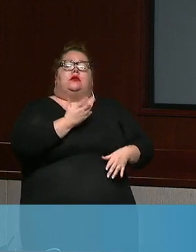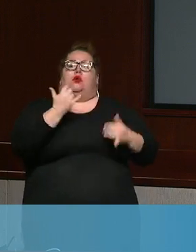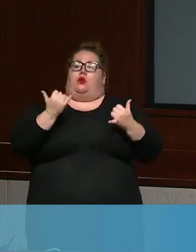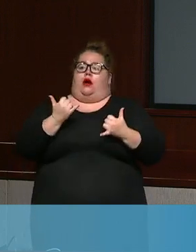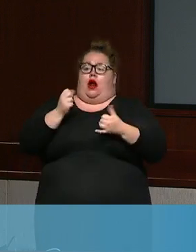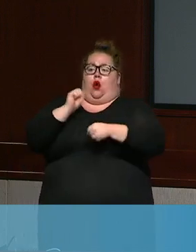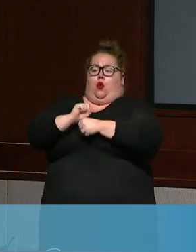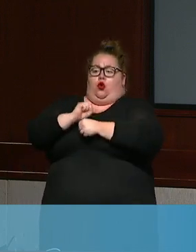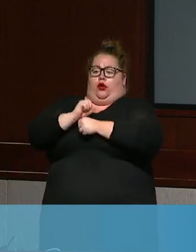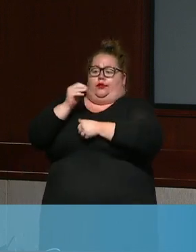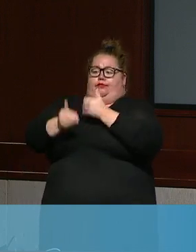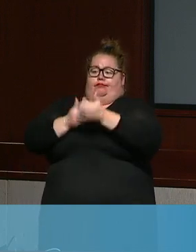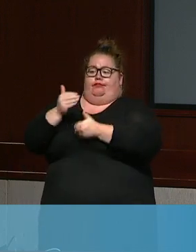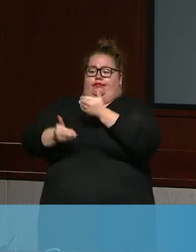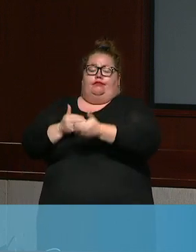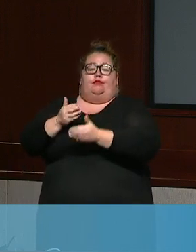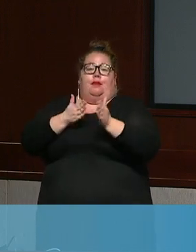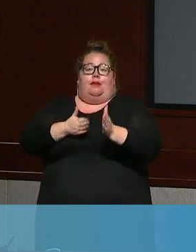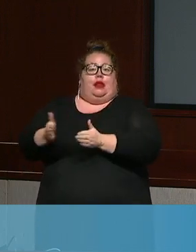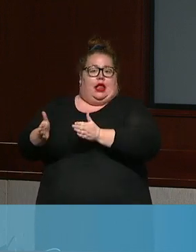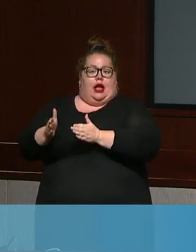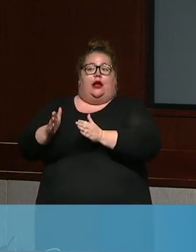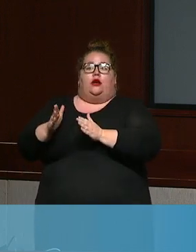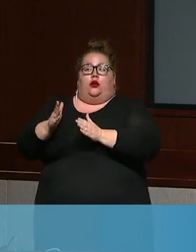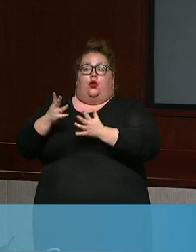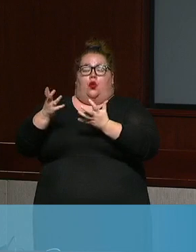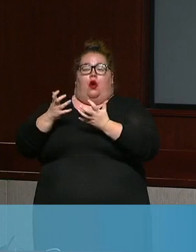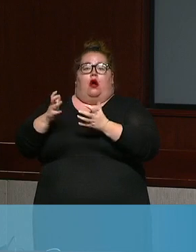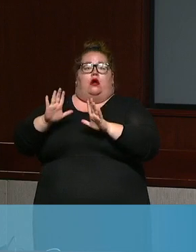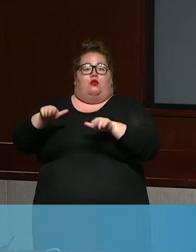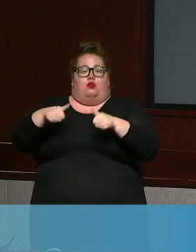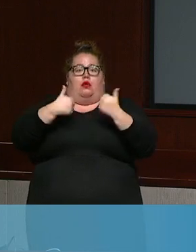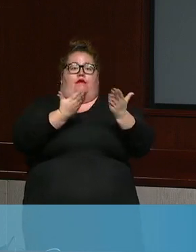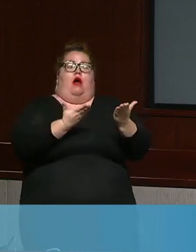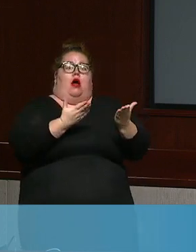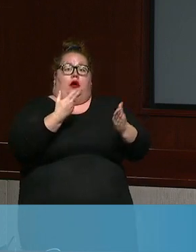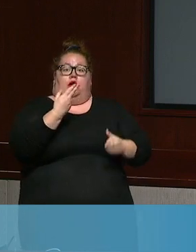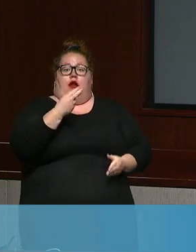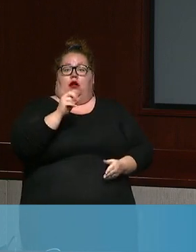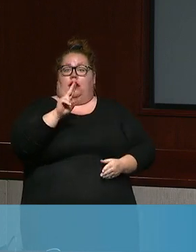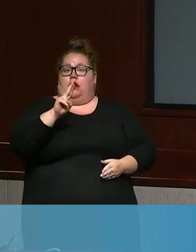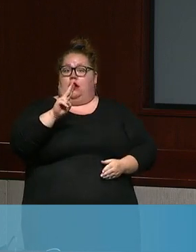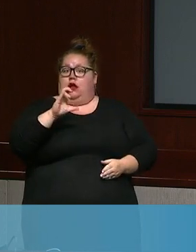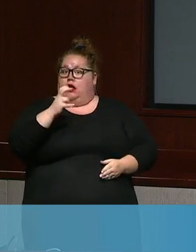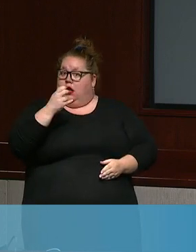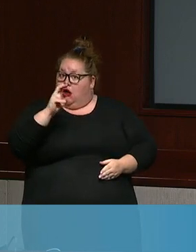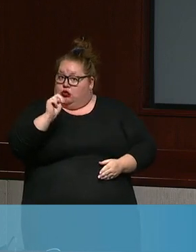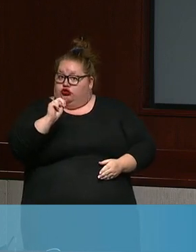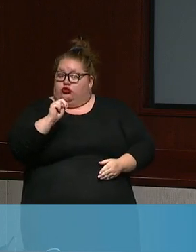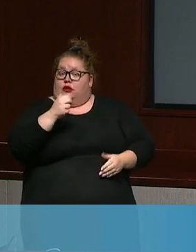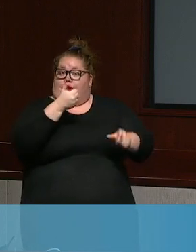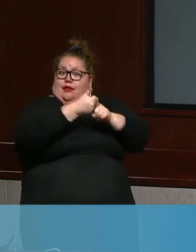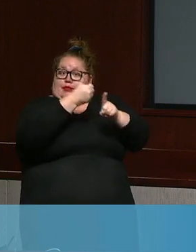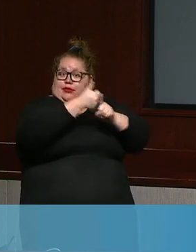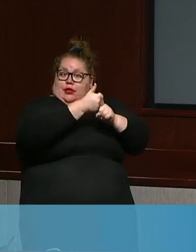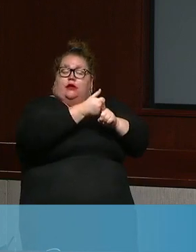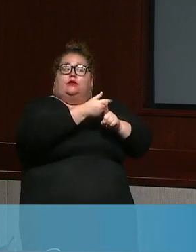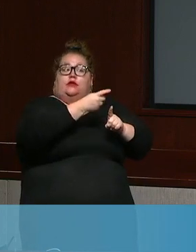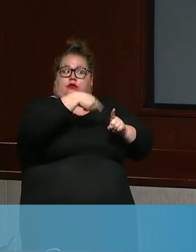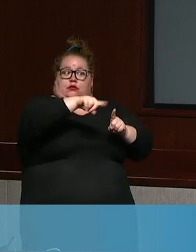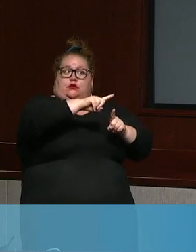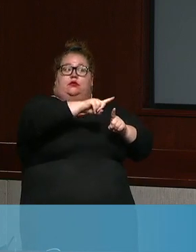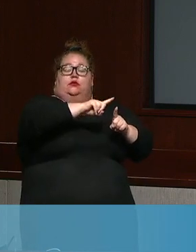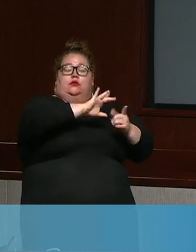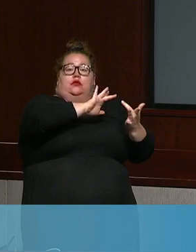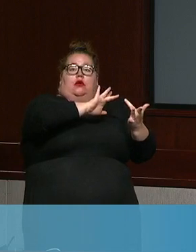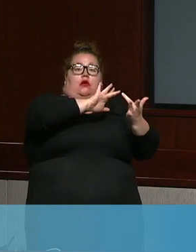to provide the Houchin Blood Bank with the ability to contact people who